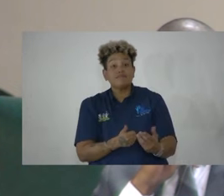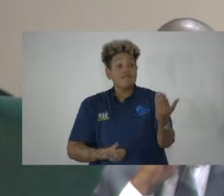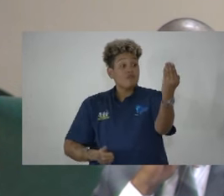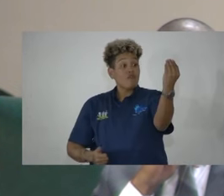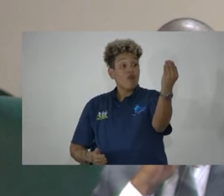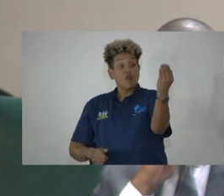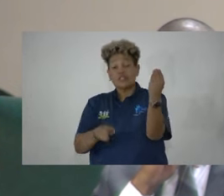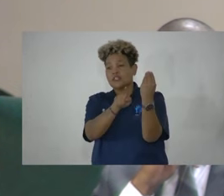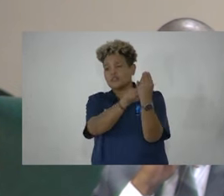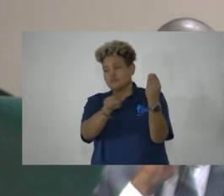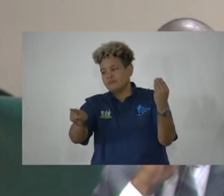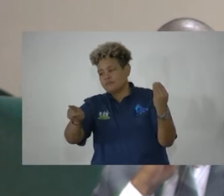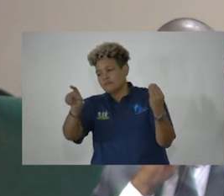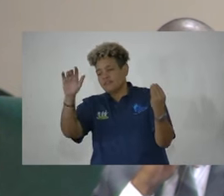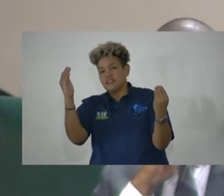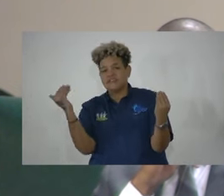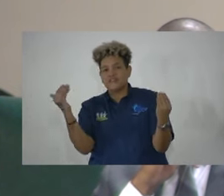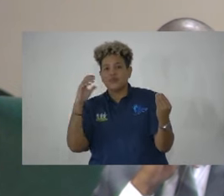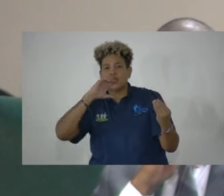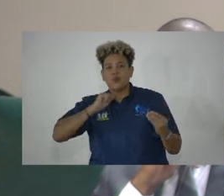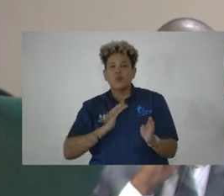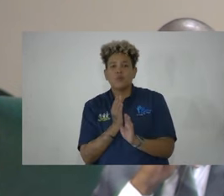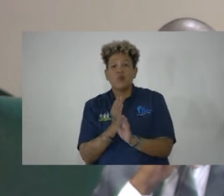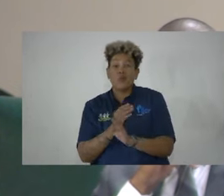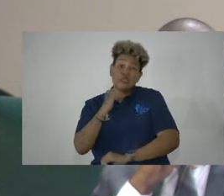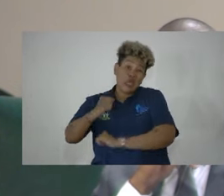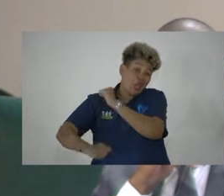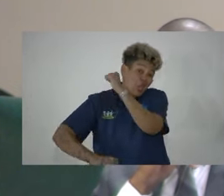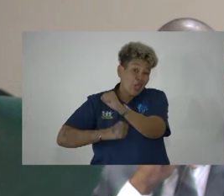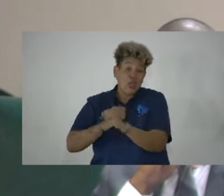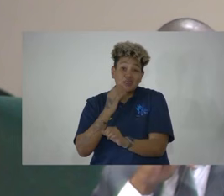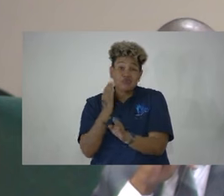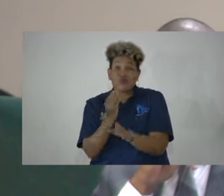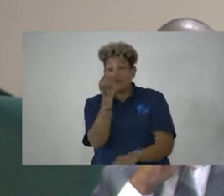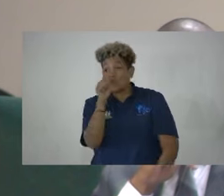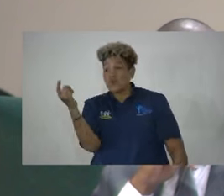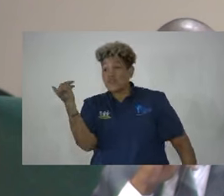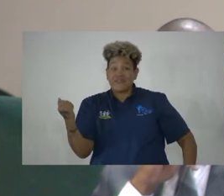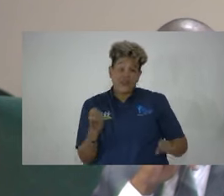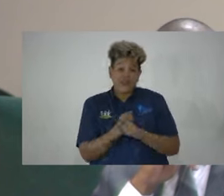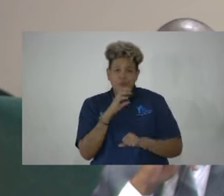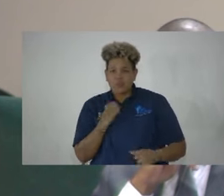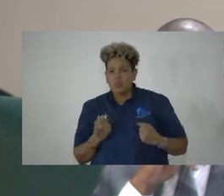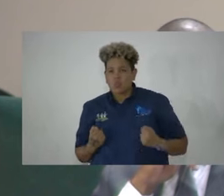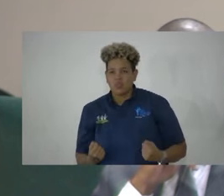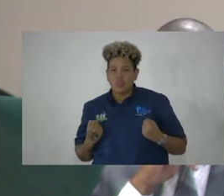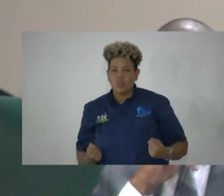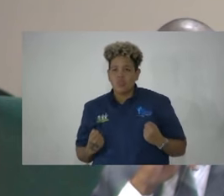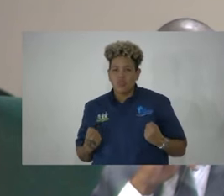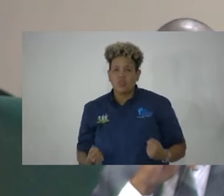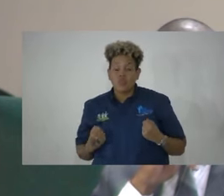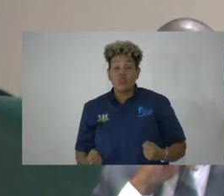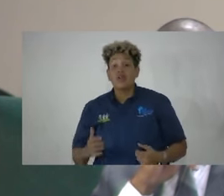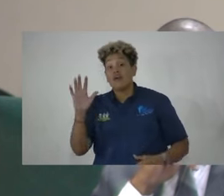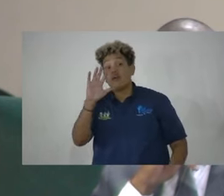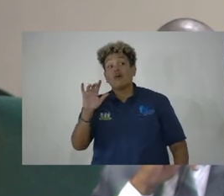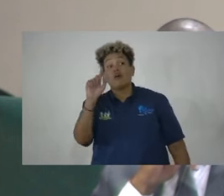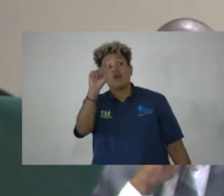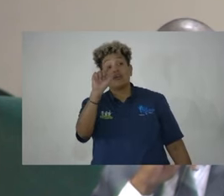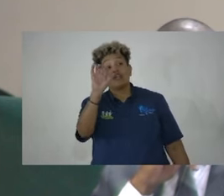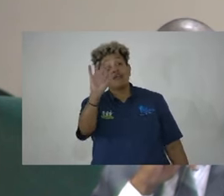14 and 15 years old, and currently there's 194